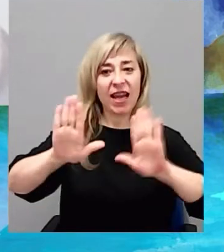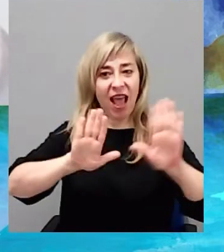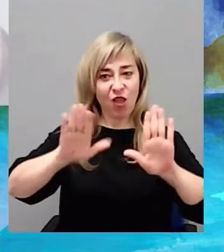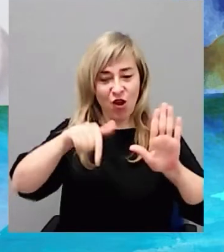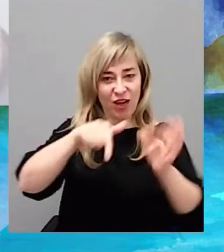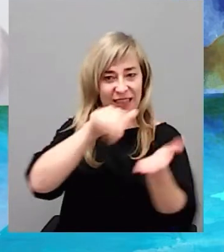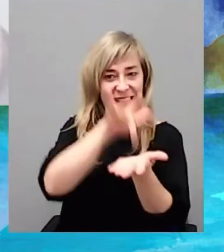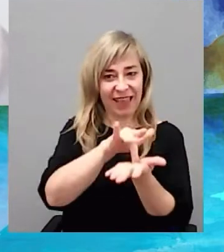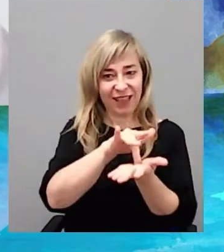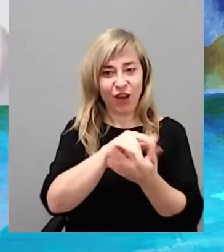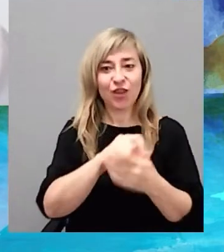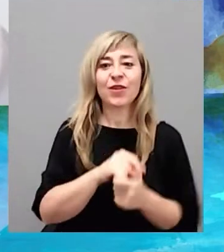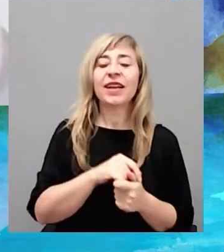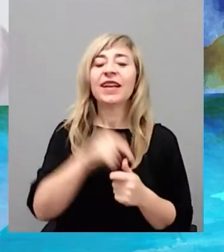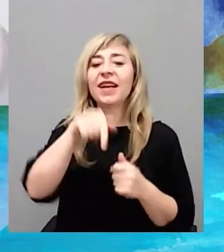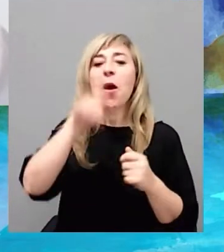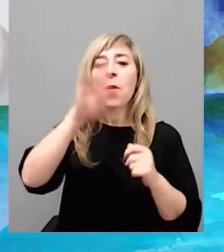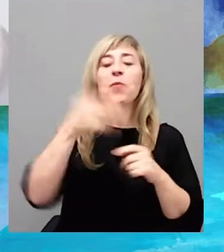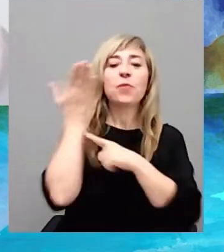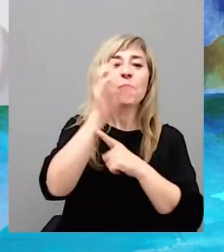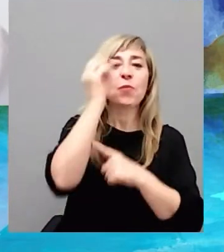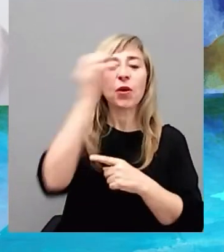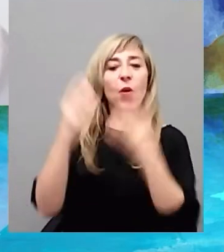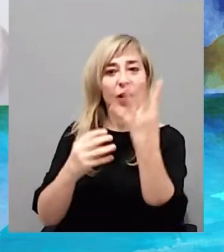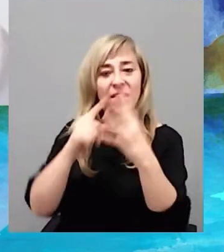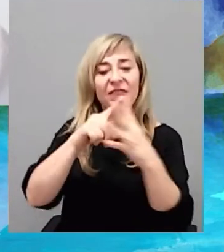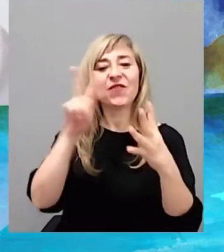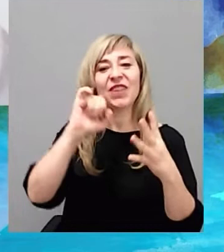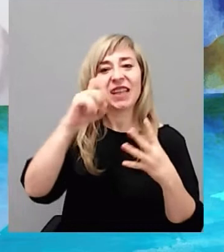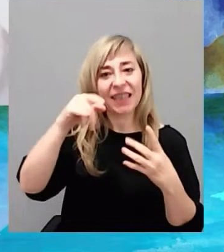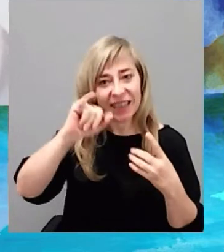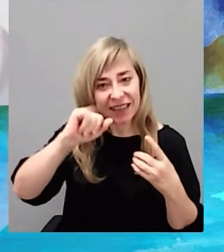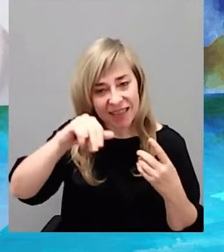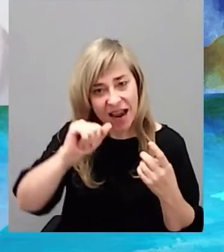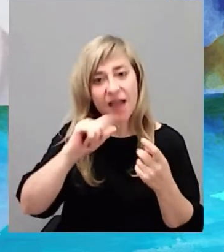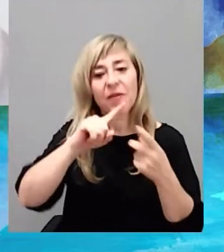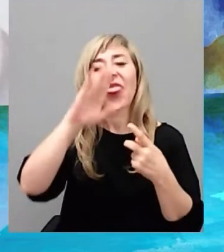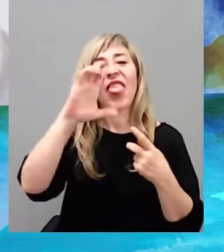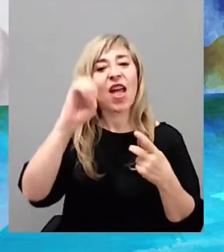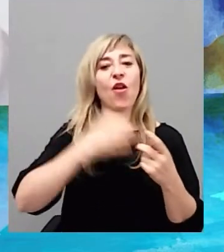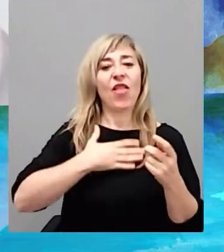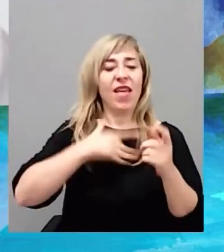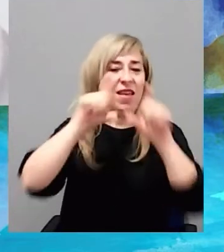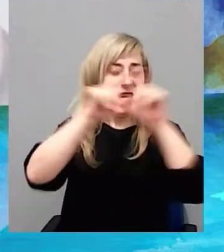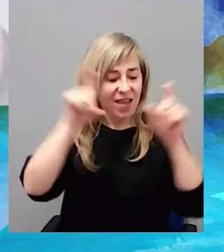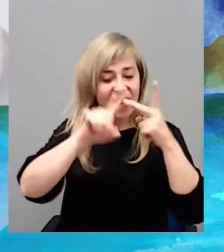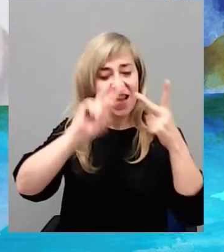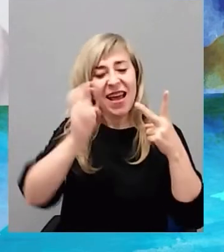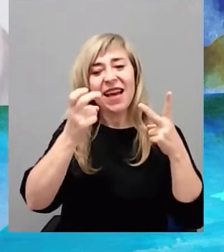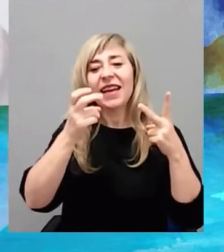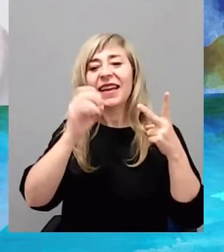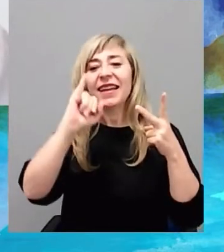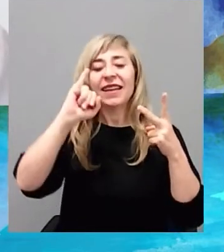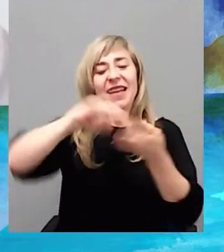at Adequal; Jonathan Chacon, Senior Accessibility Software Engineer at Cabify;